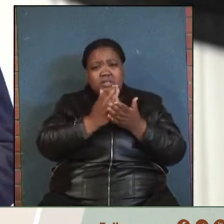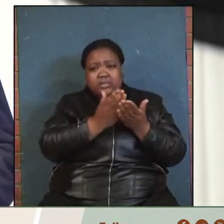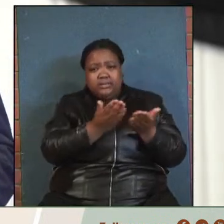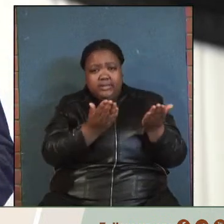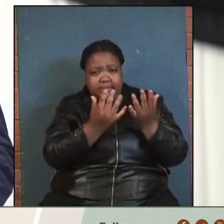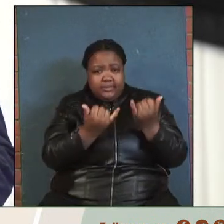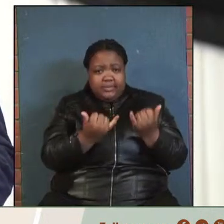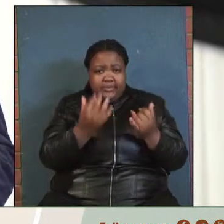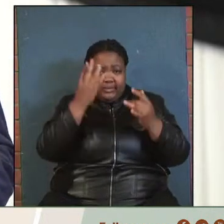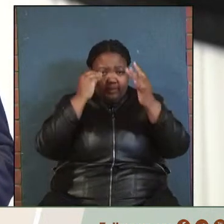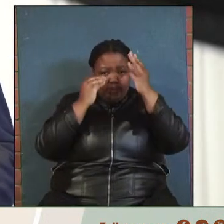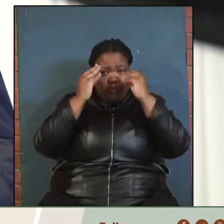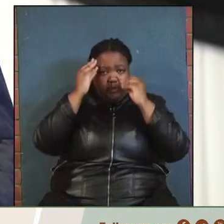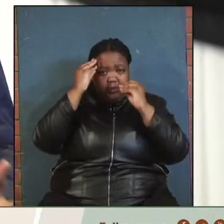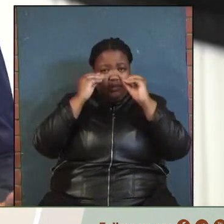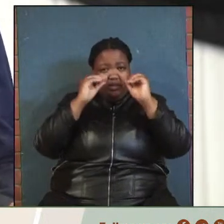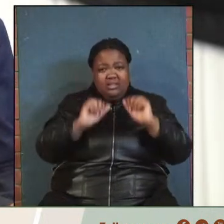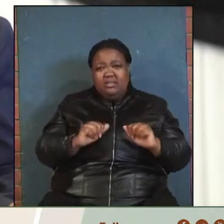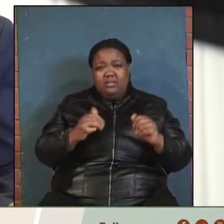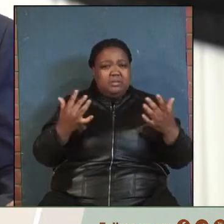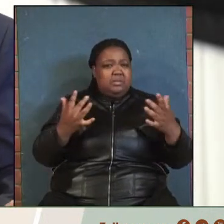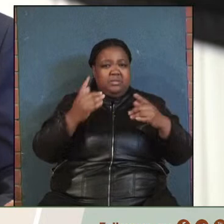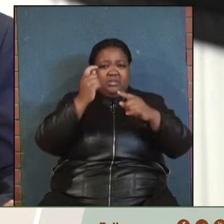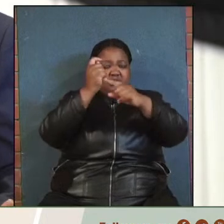learning in the shack,